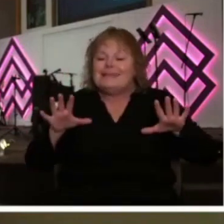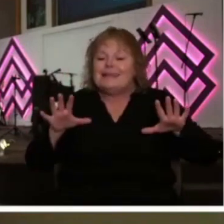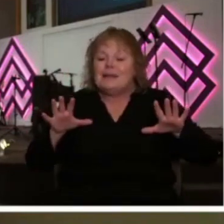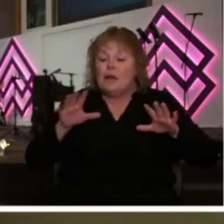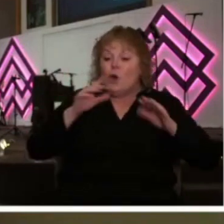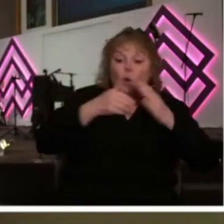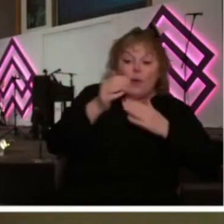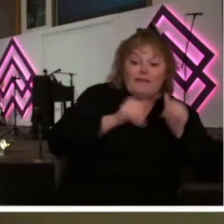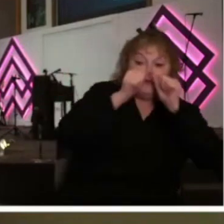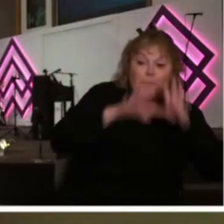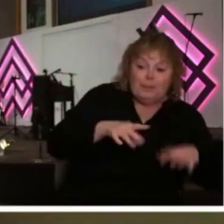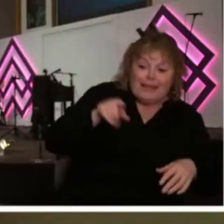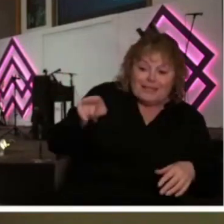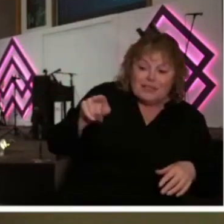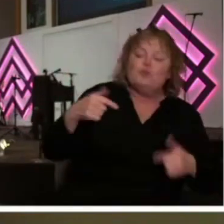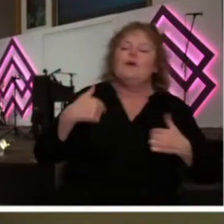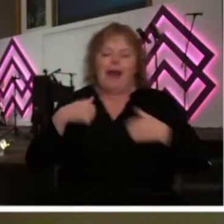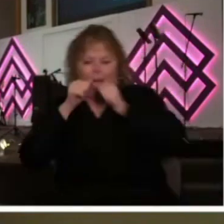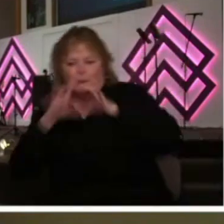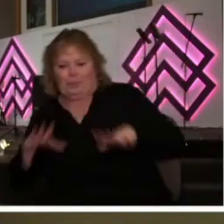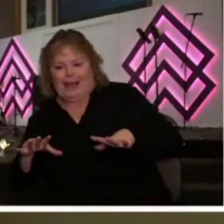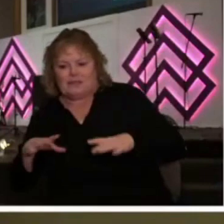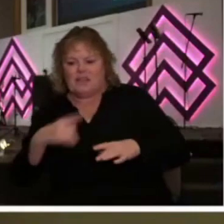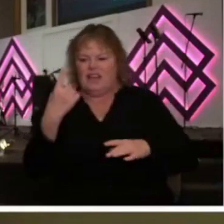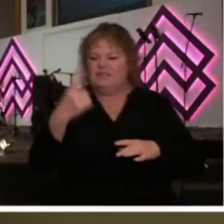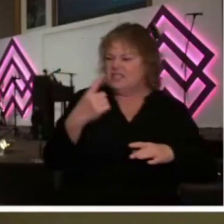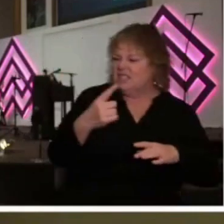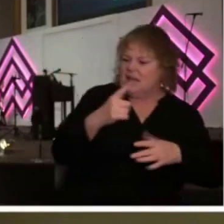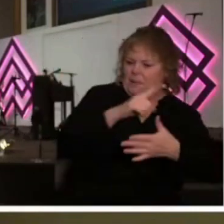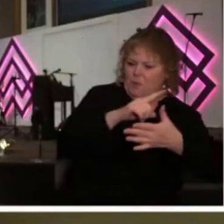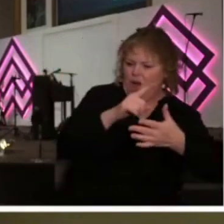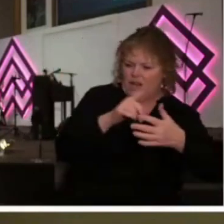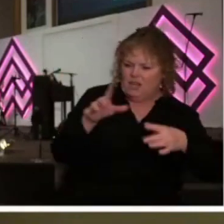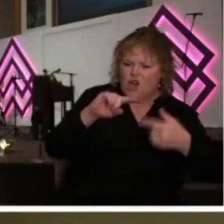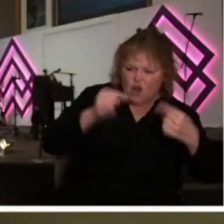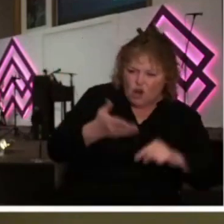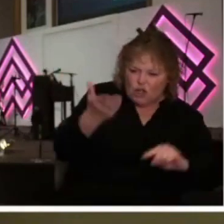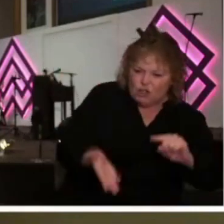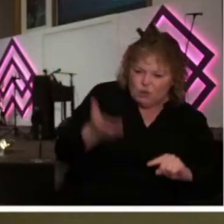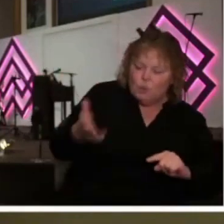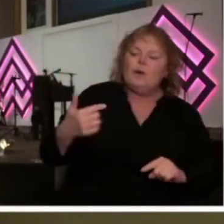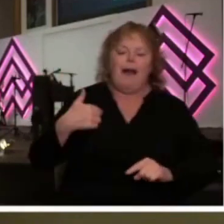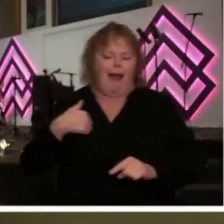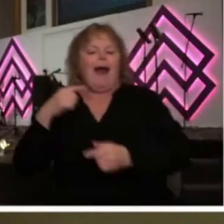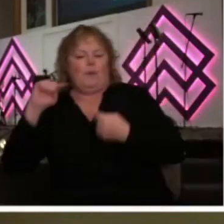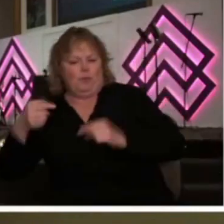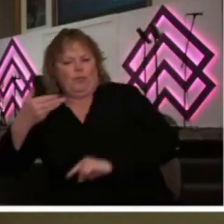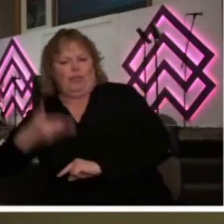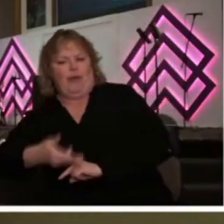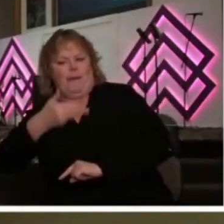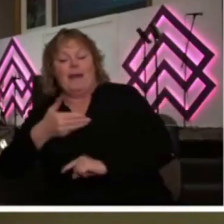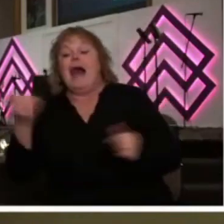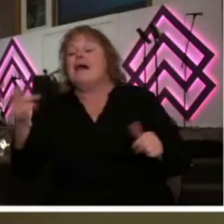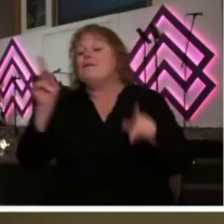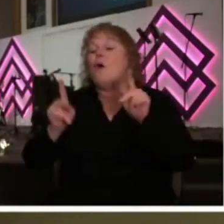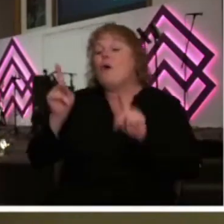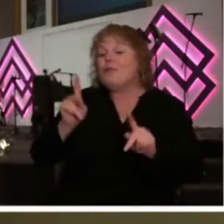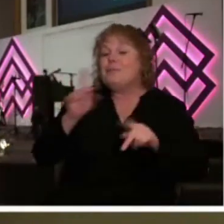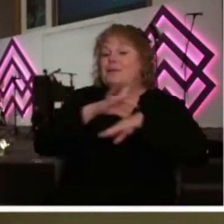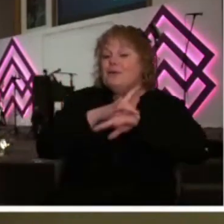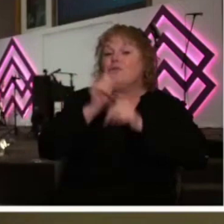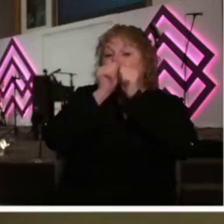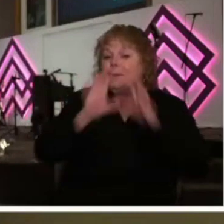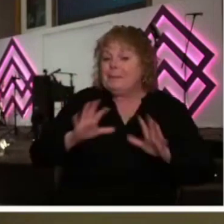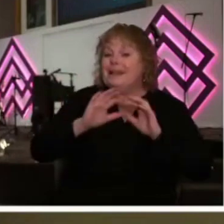those who bless you, and whoever curses you, I will curse. And all the peoples of the earth will be blessed